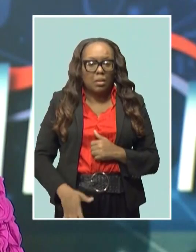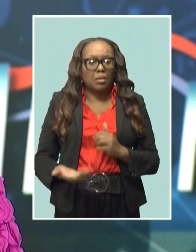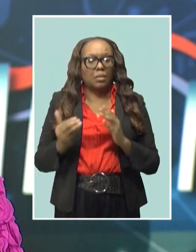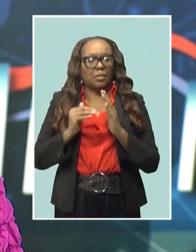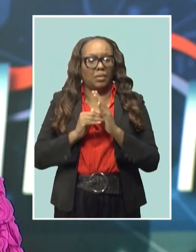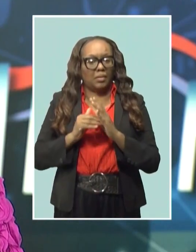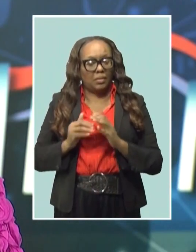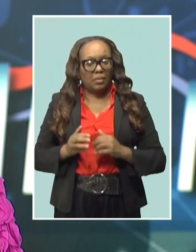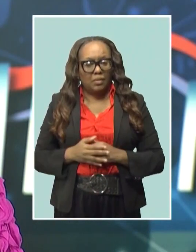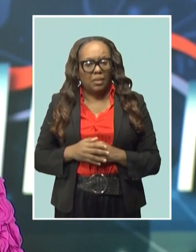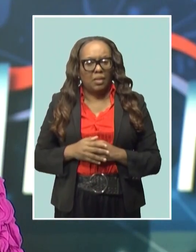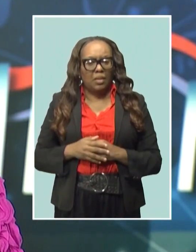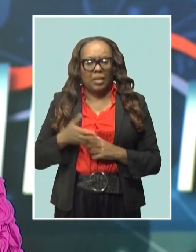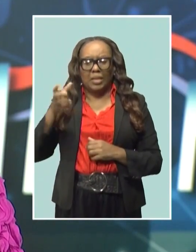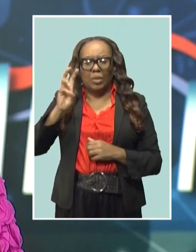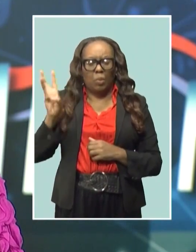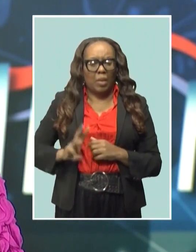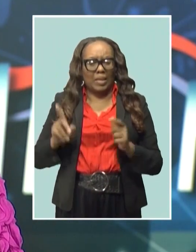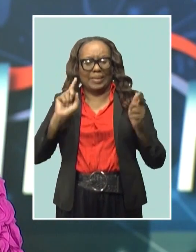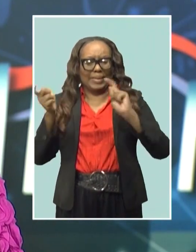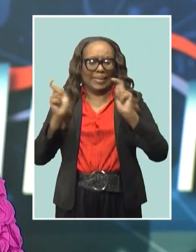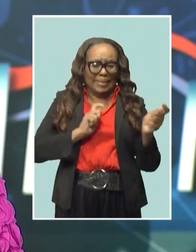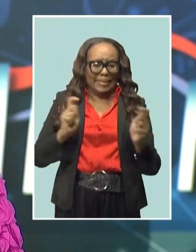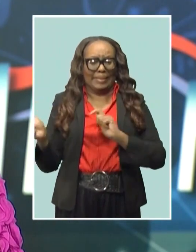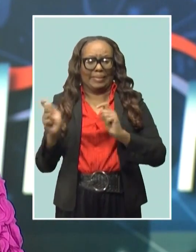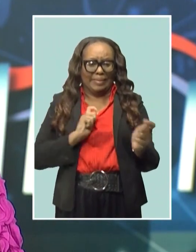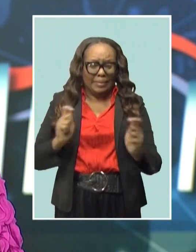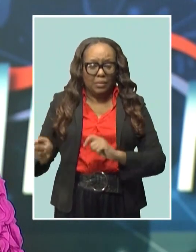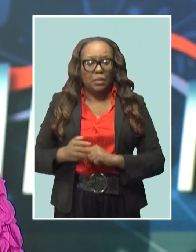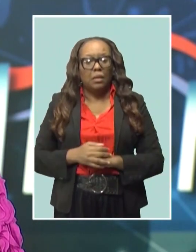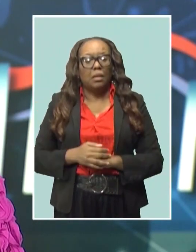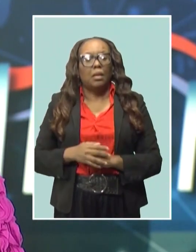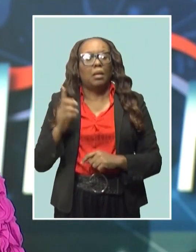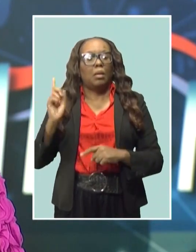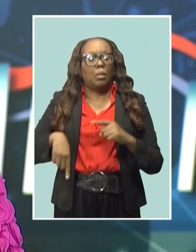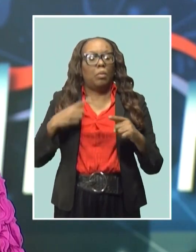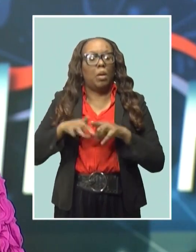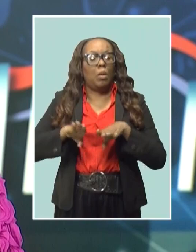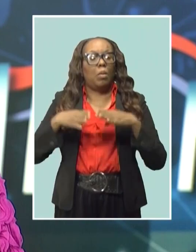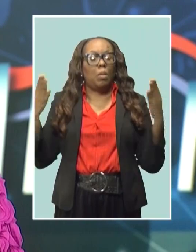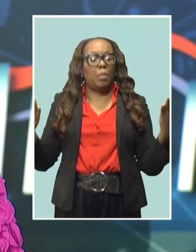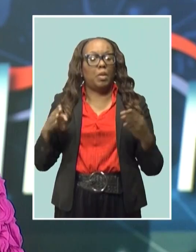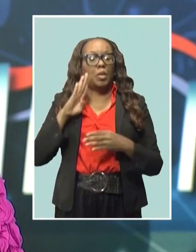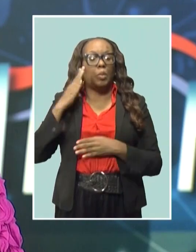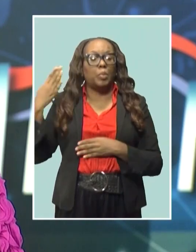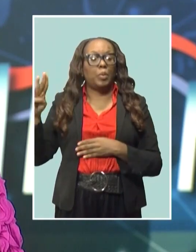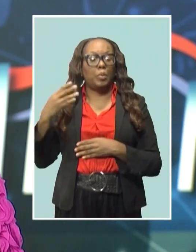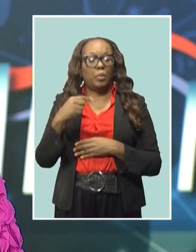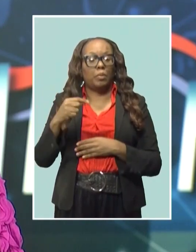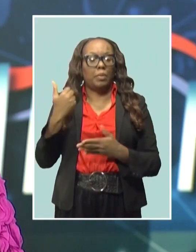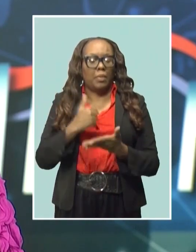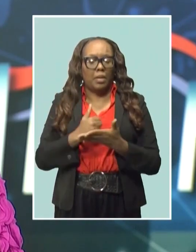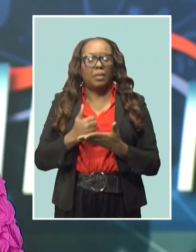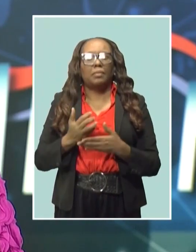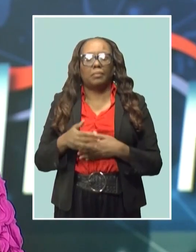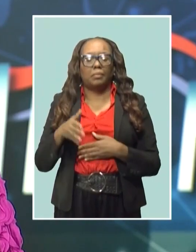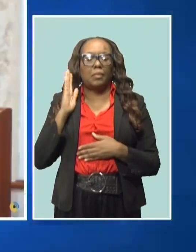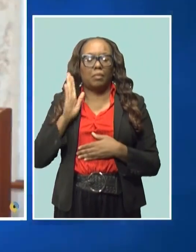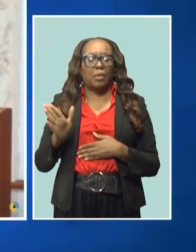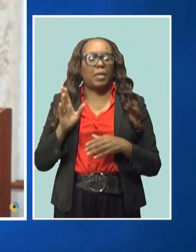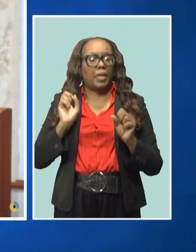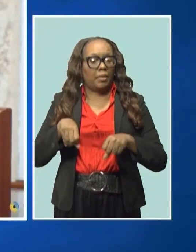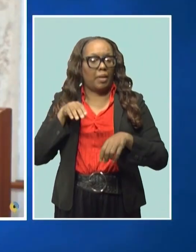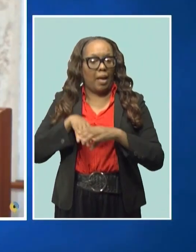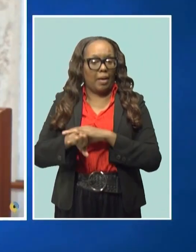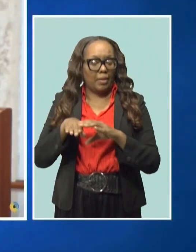Prime Minister Motley says the Blue-Green Bank will allow companies and individuals to access capital at a cheaper rate.